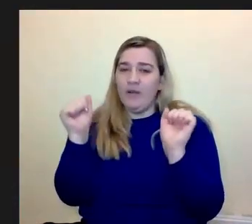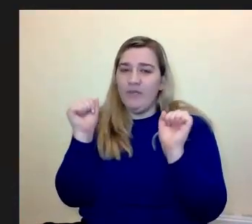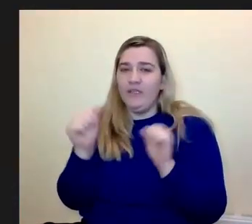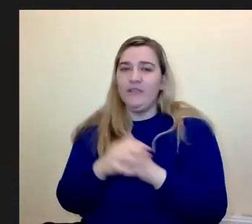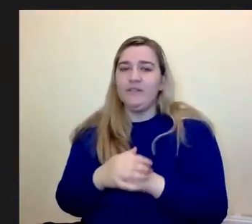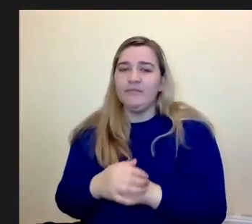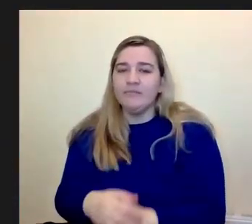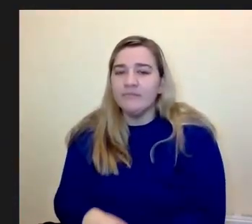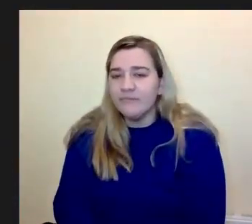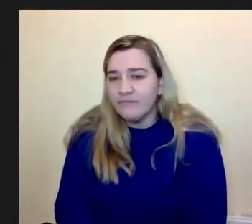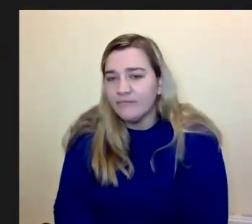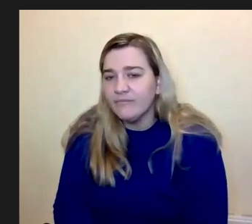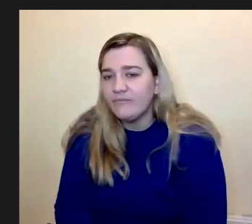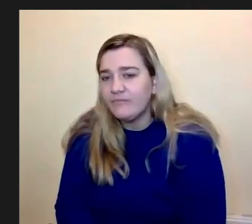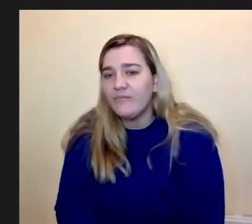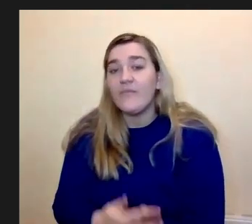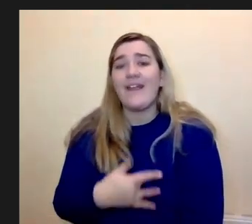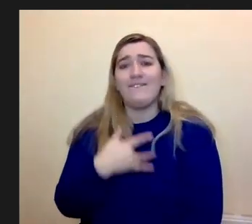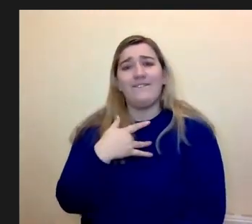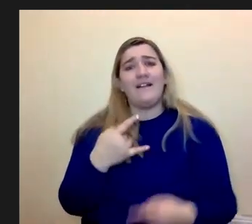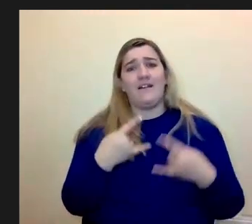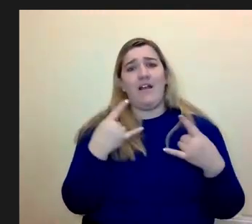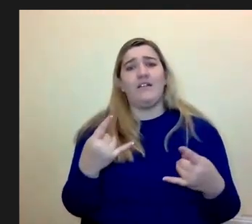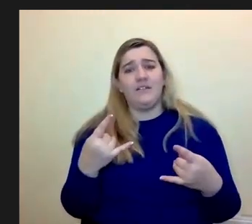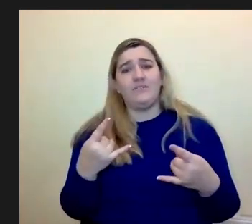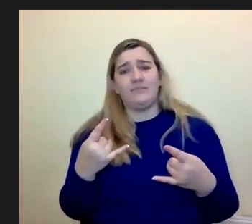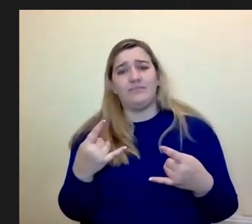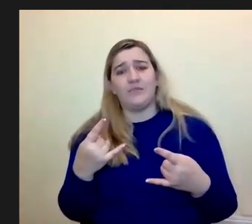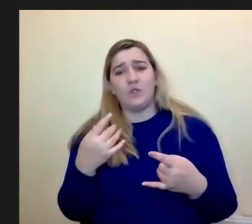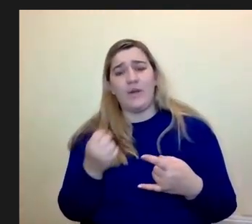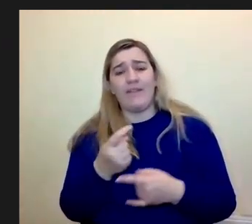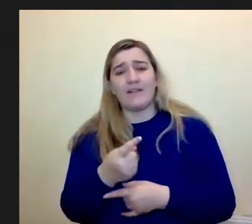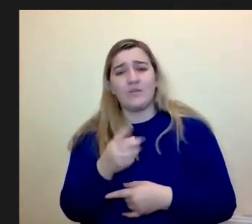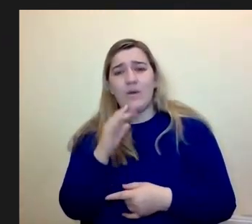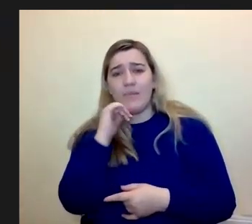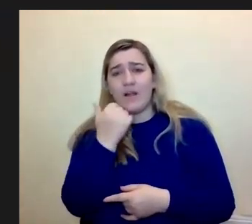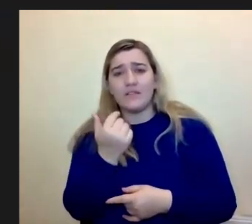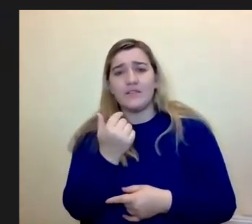an honor and a half, because I am a